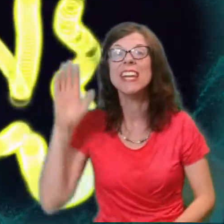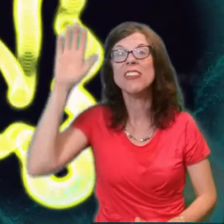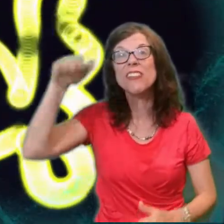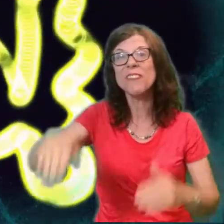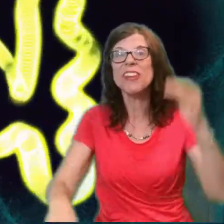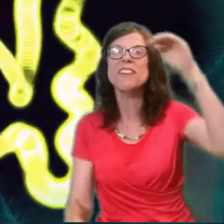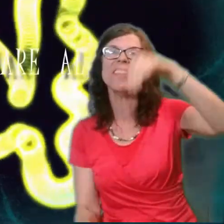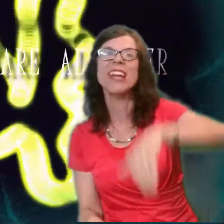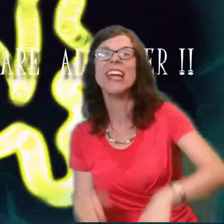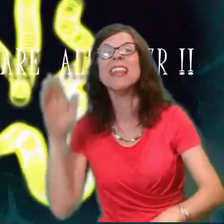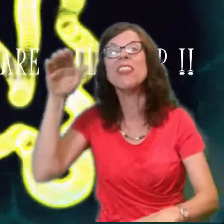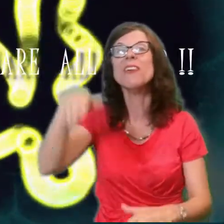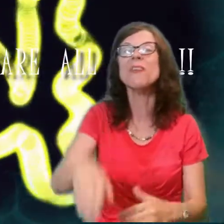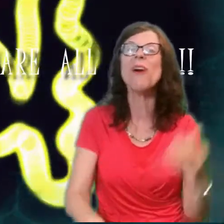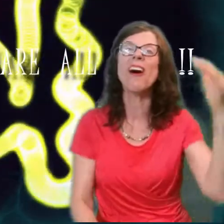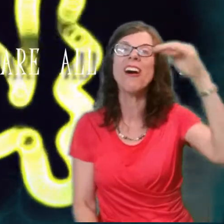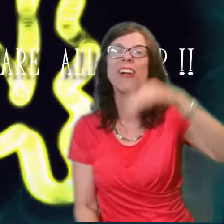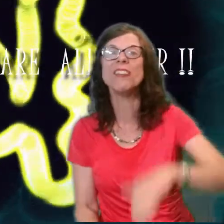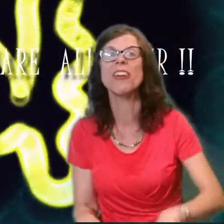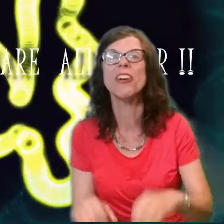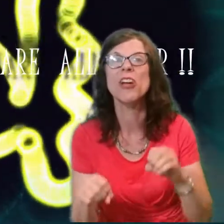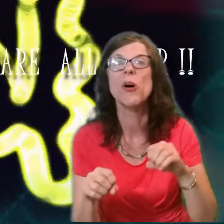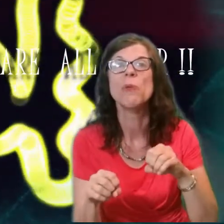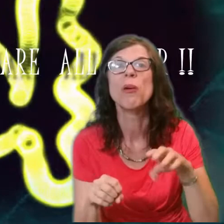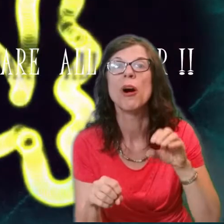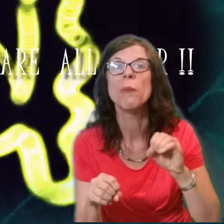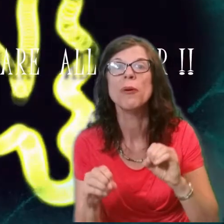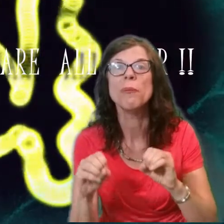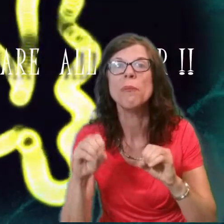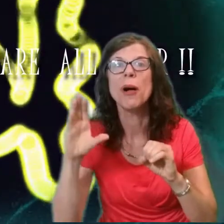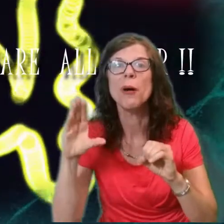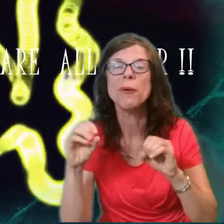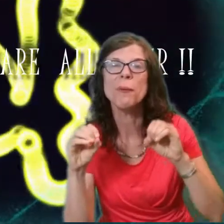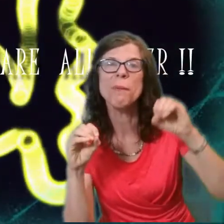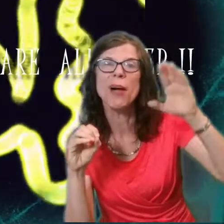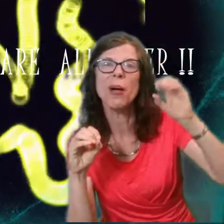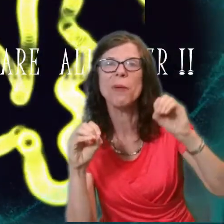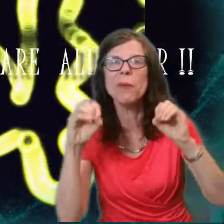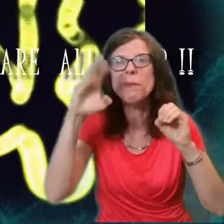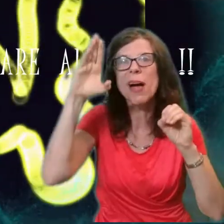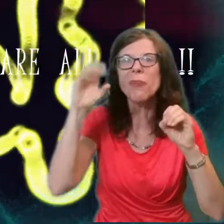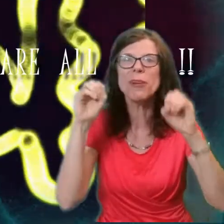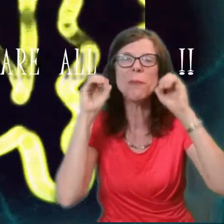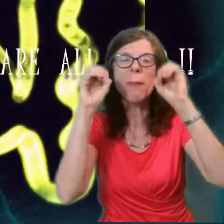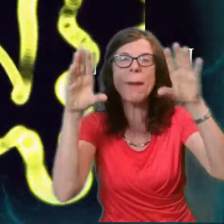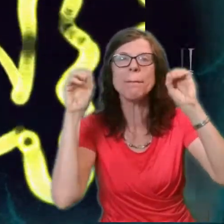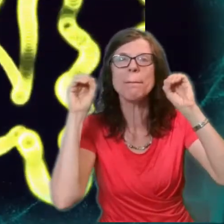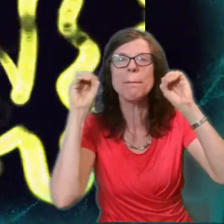Bubble, bubble, bubble.